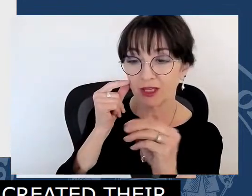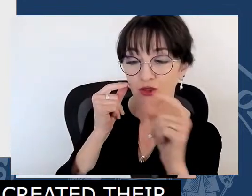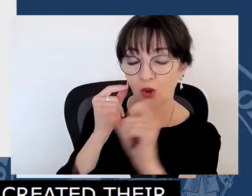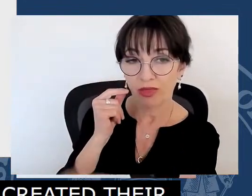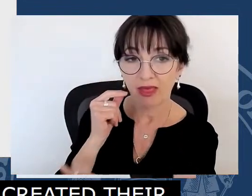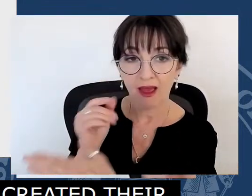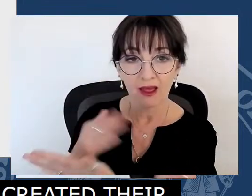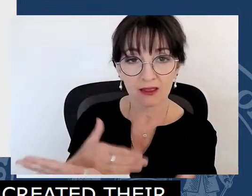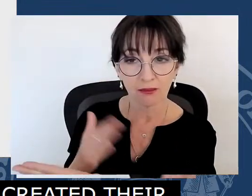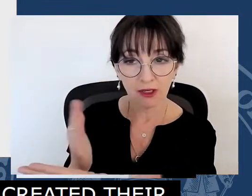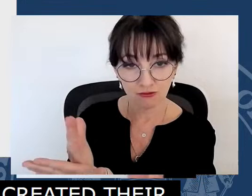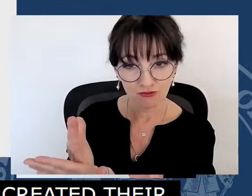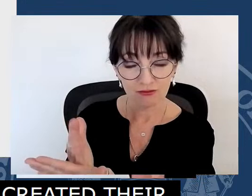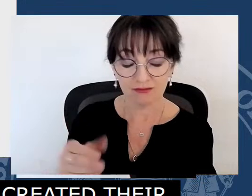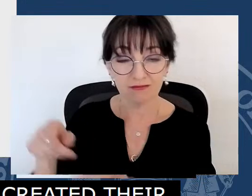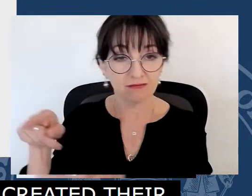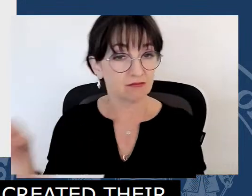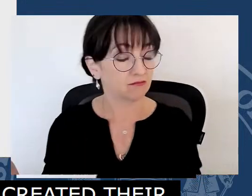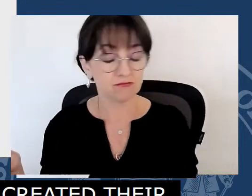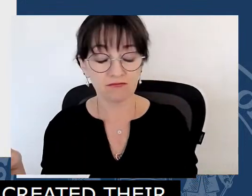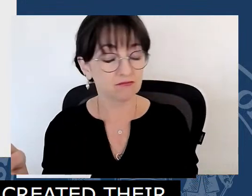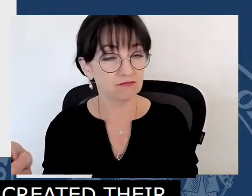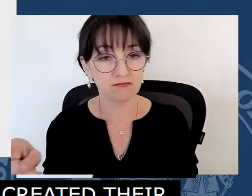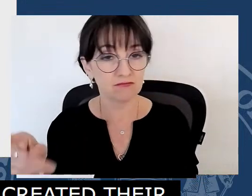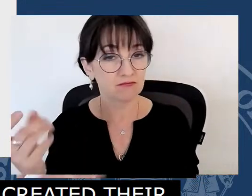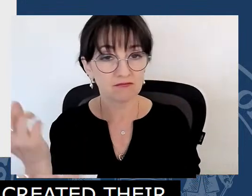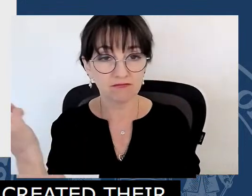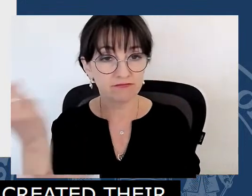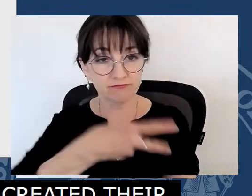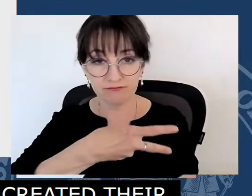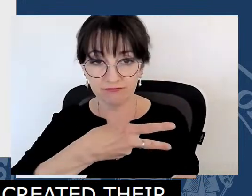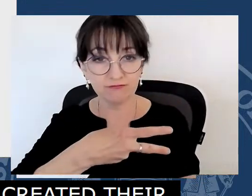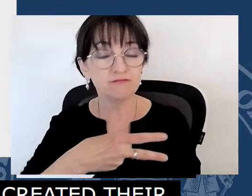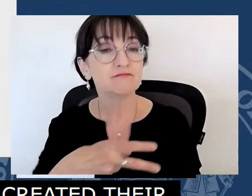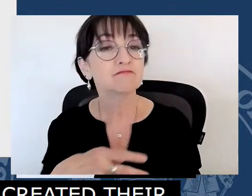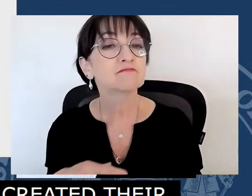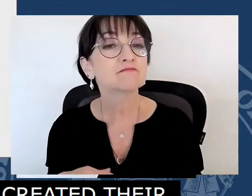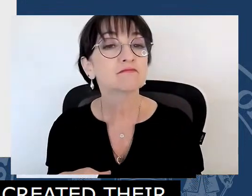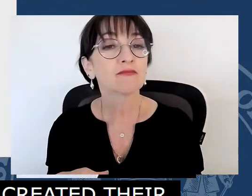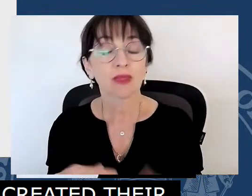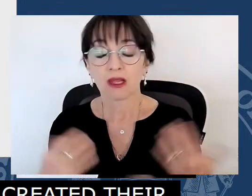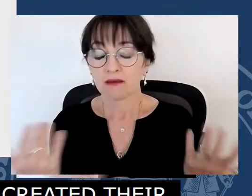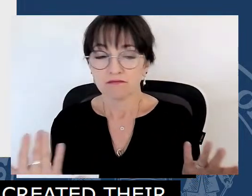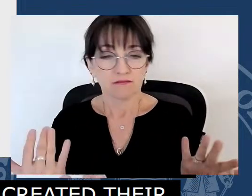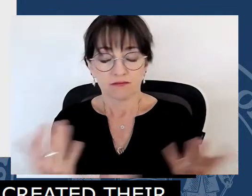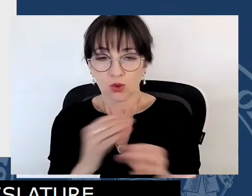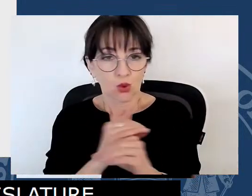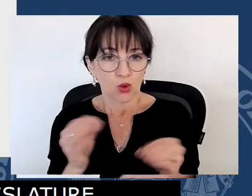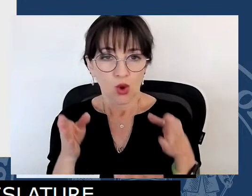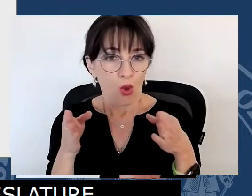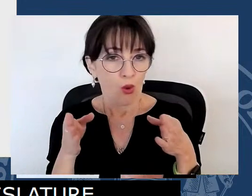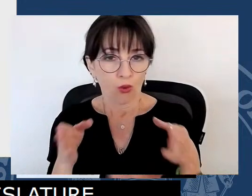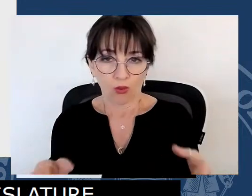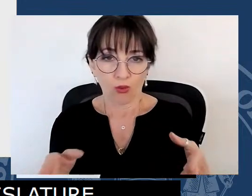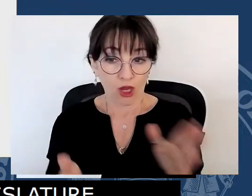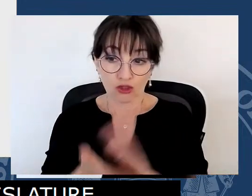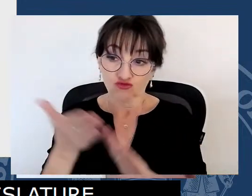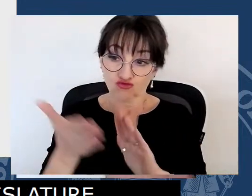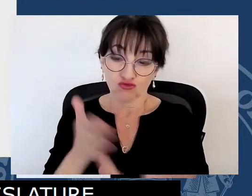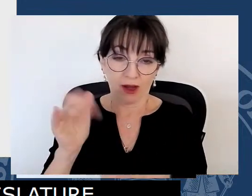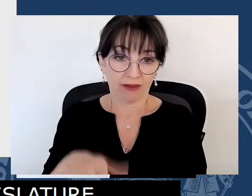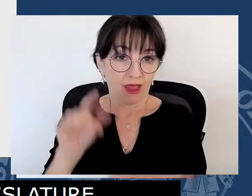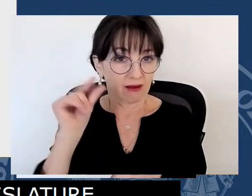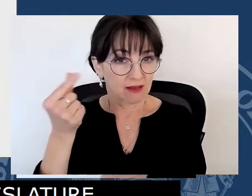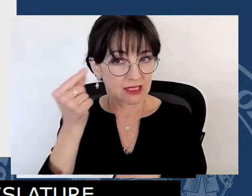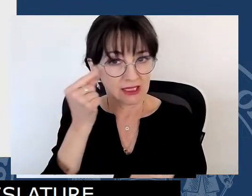that budget, and they all figured out that was no way to run a railroad, certainly no way to run a government.